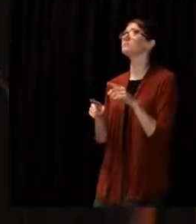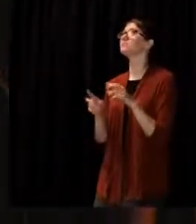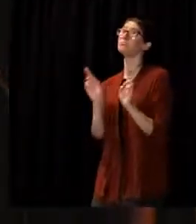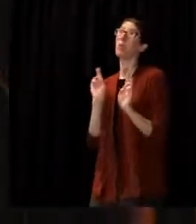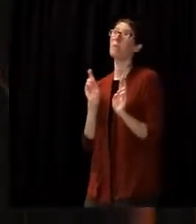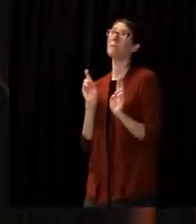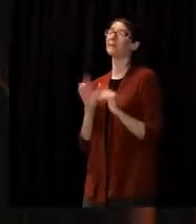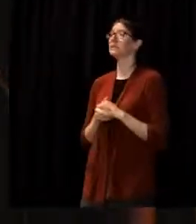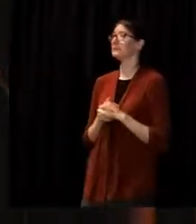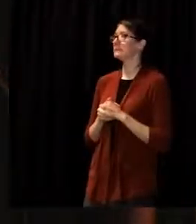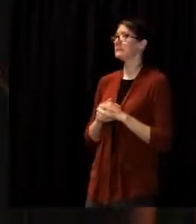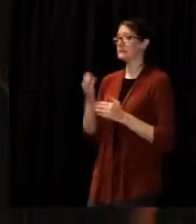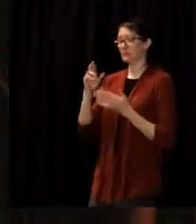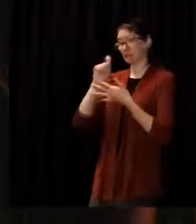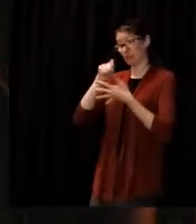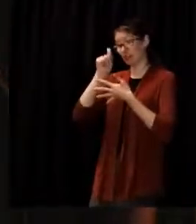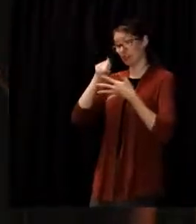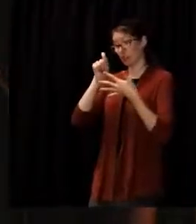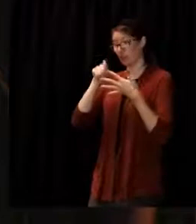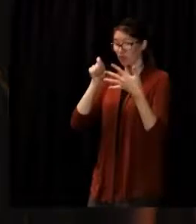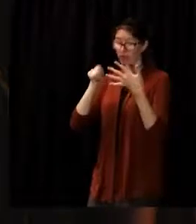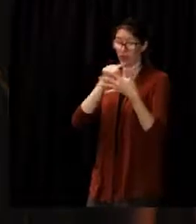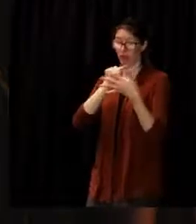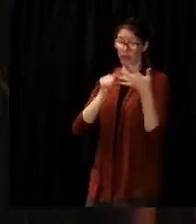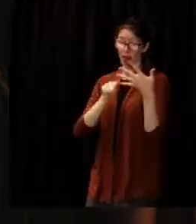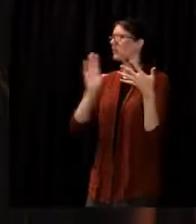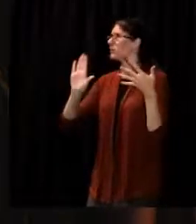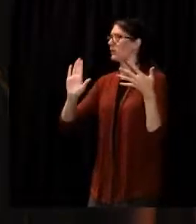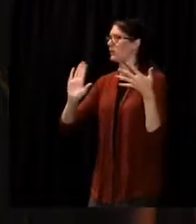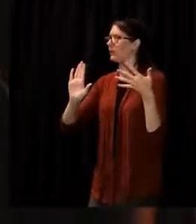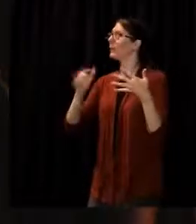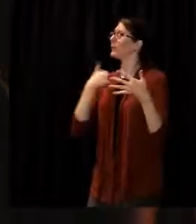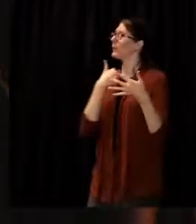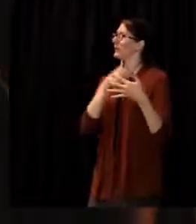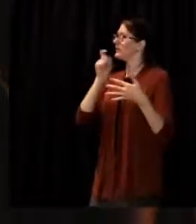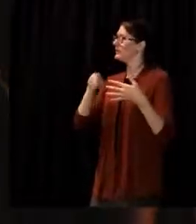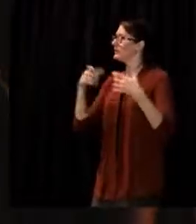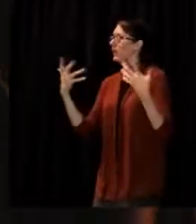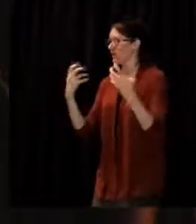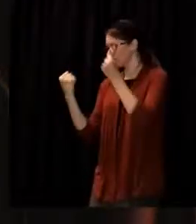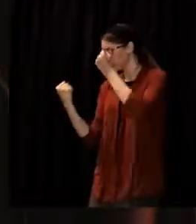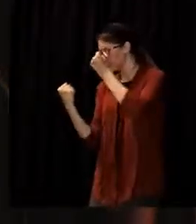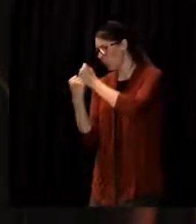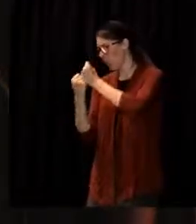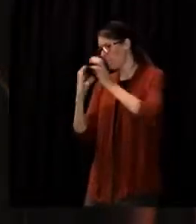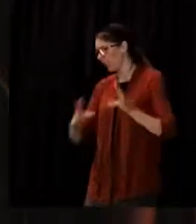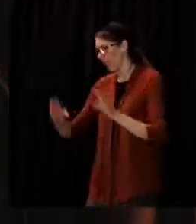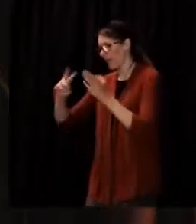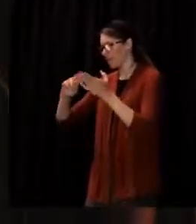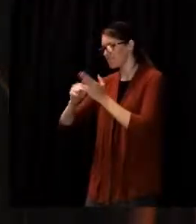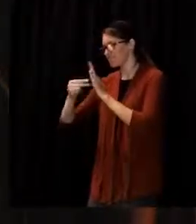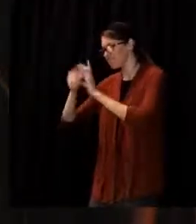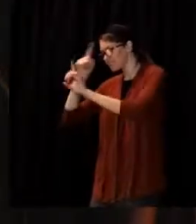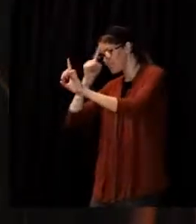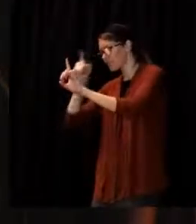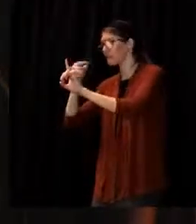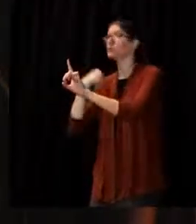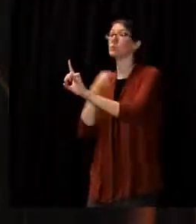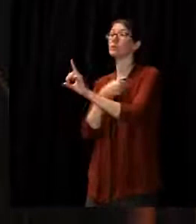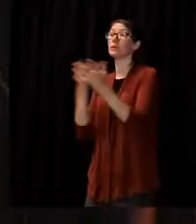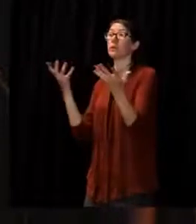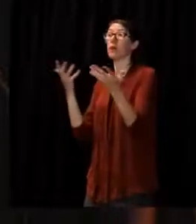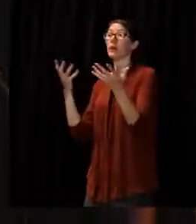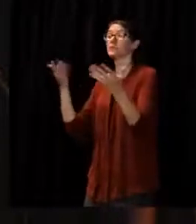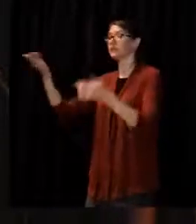try to come up with a checklist of things to do. So here's what we're going to do. In the next couple of years, our effort is to bring on another full-time staff member